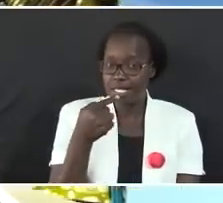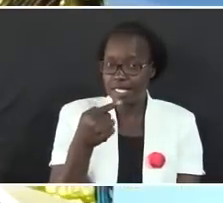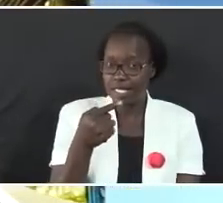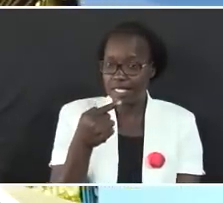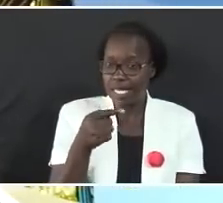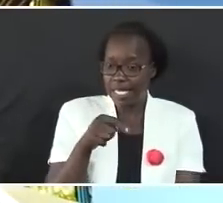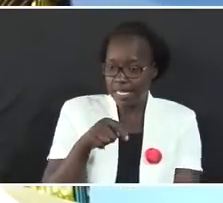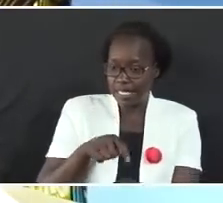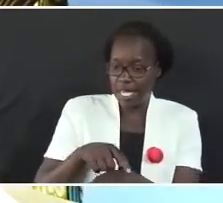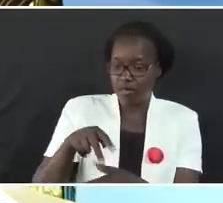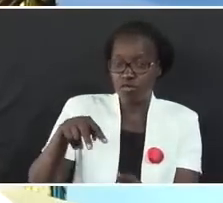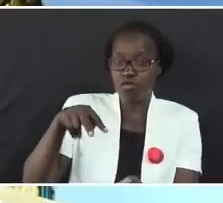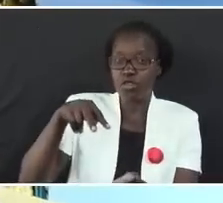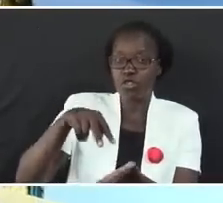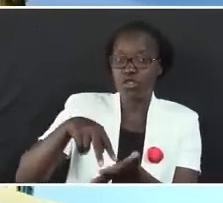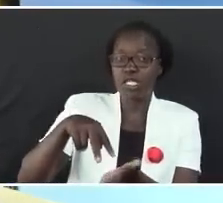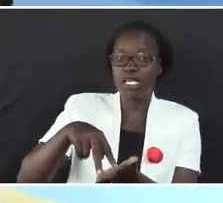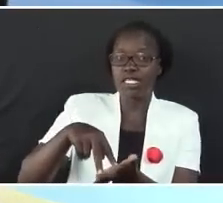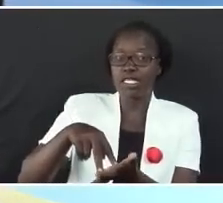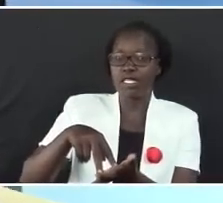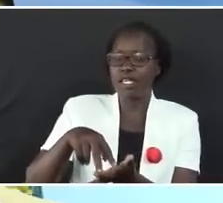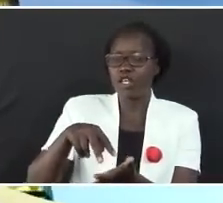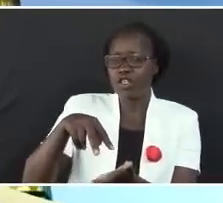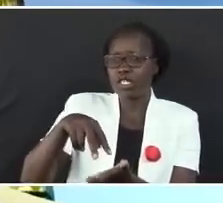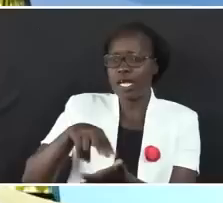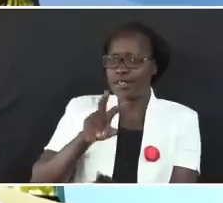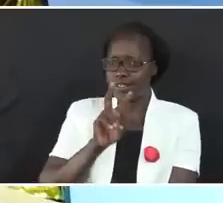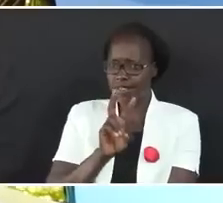when you stand and see.